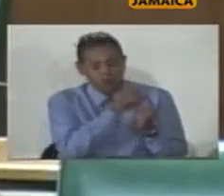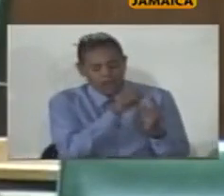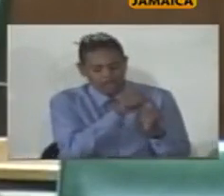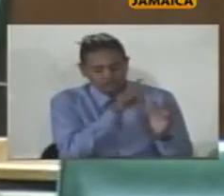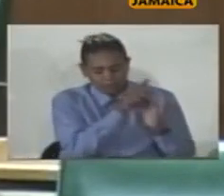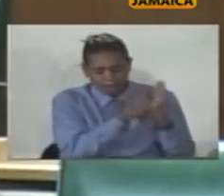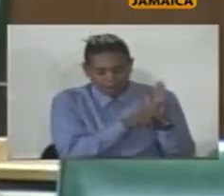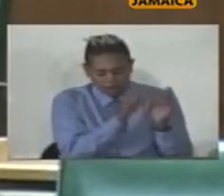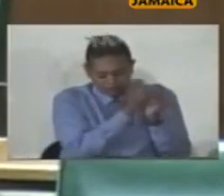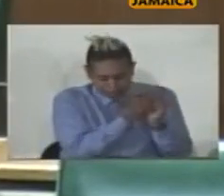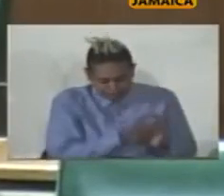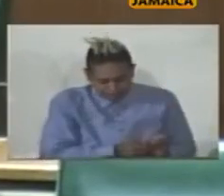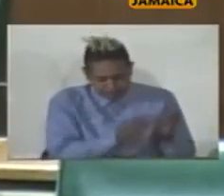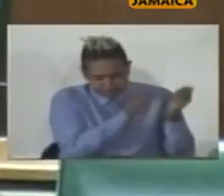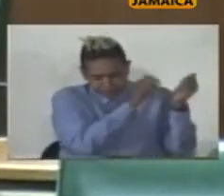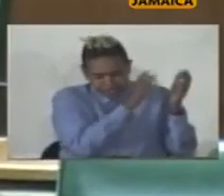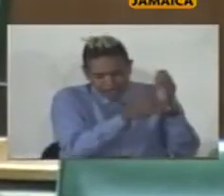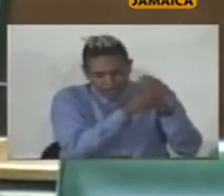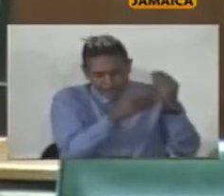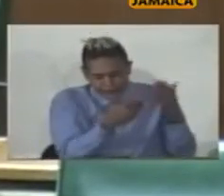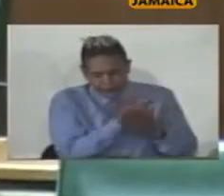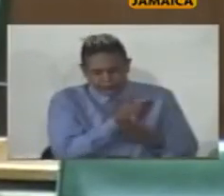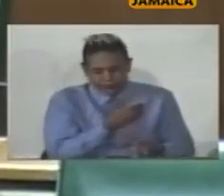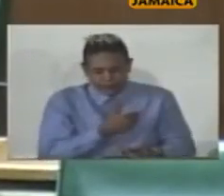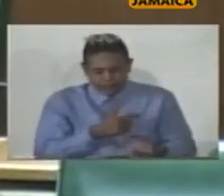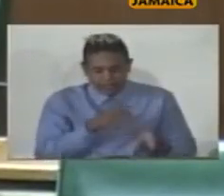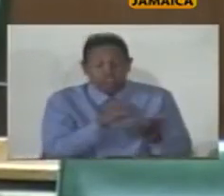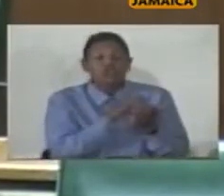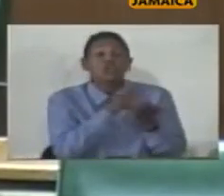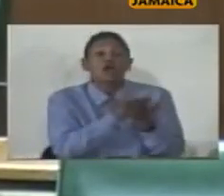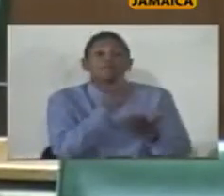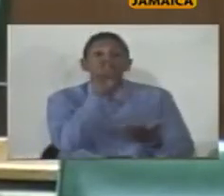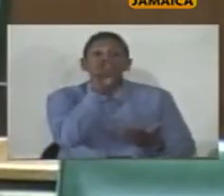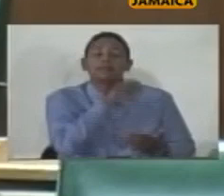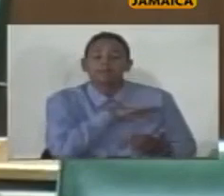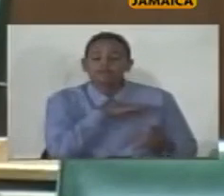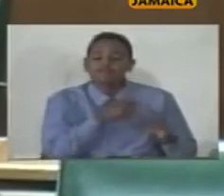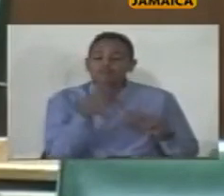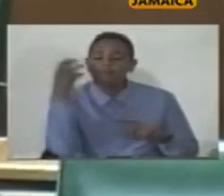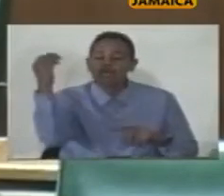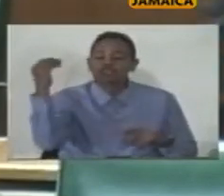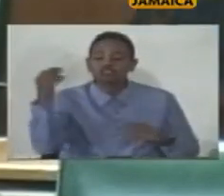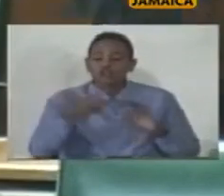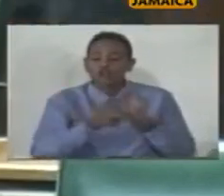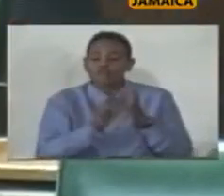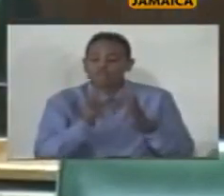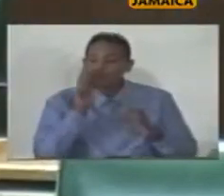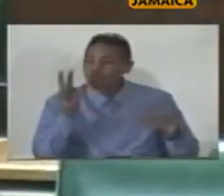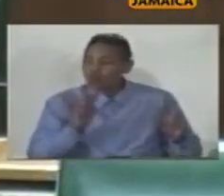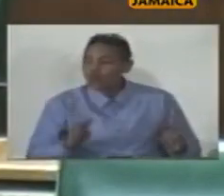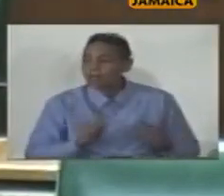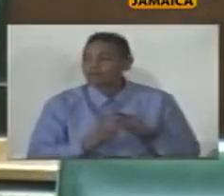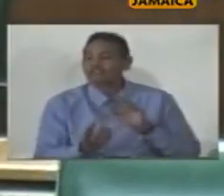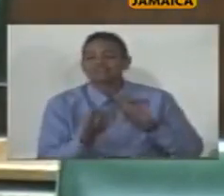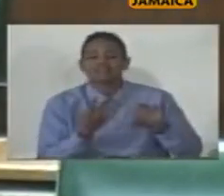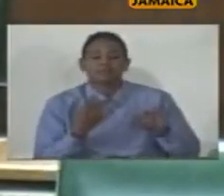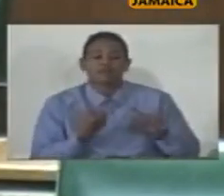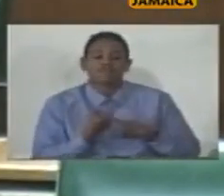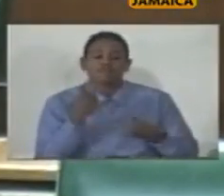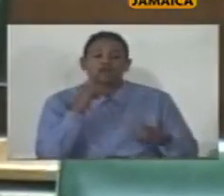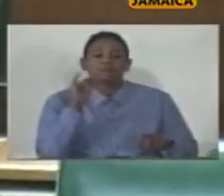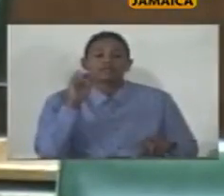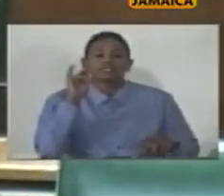policy. The document has benefited from external review and feedback from